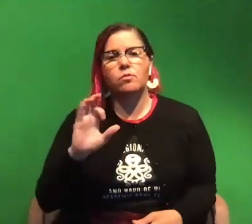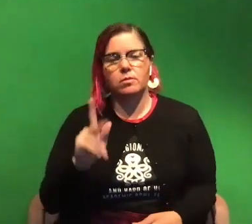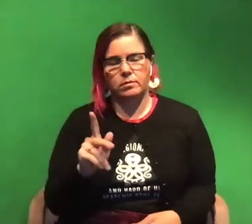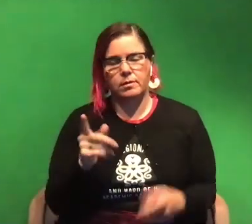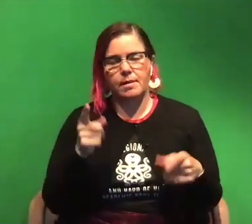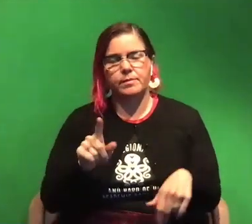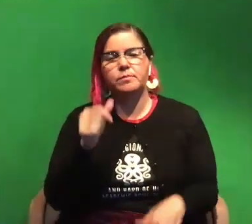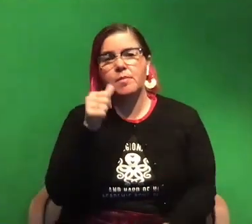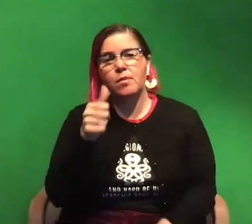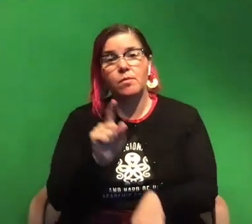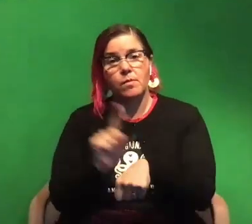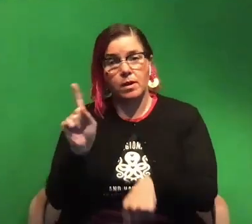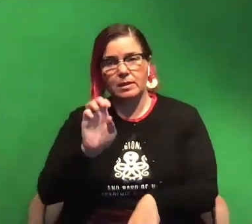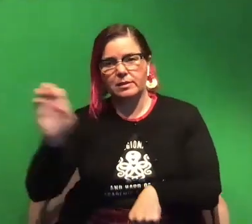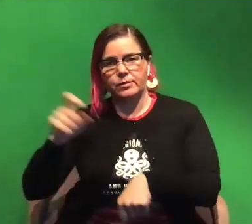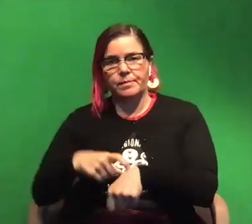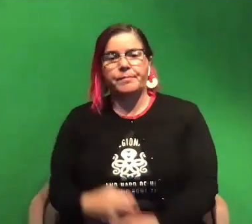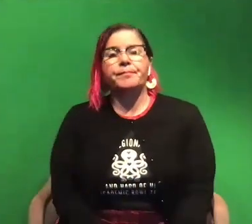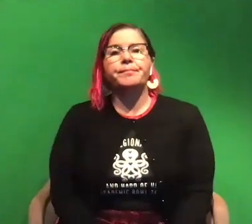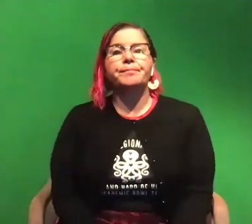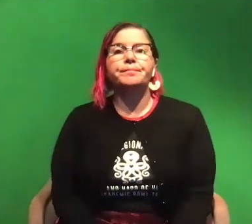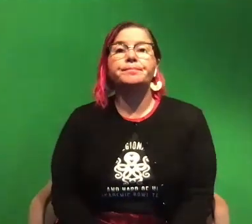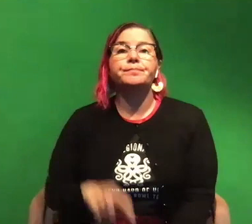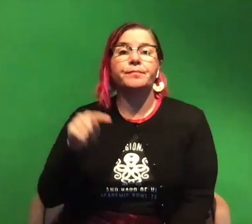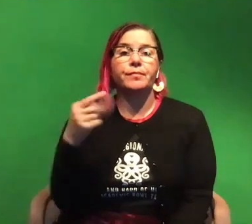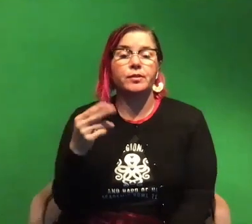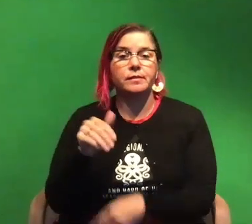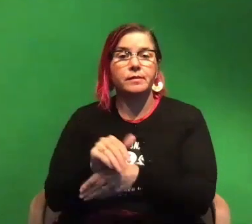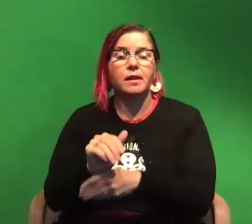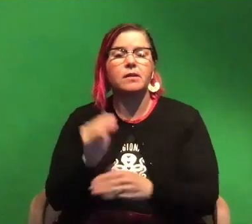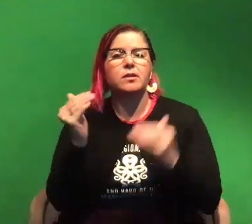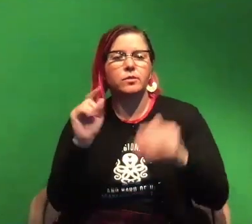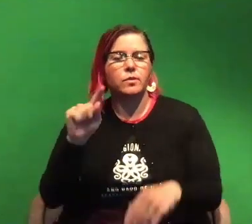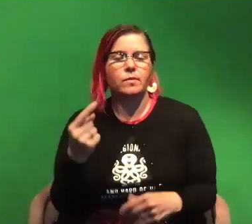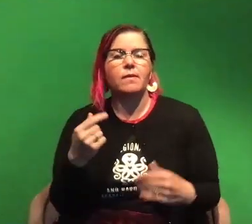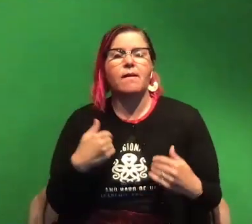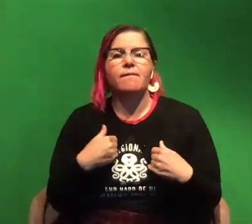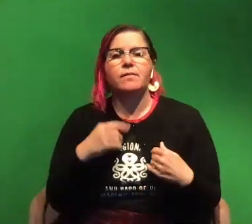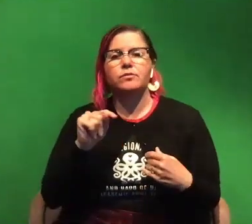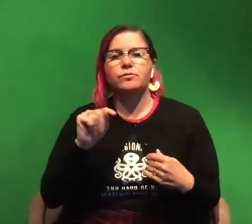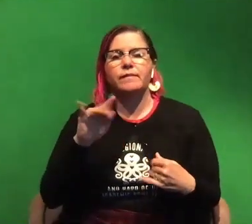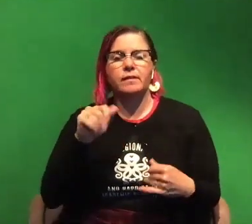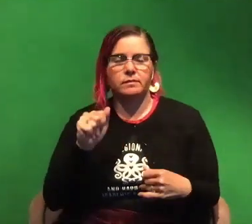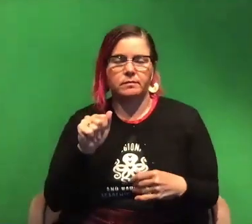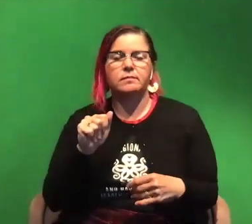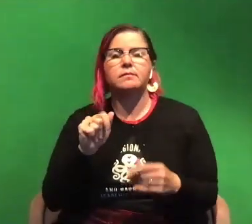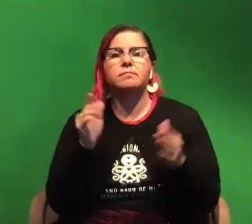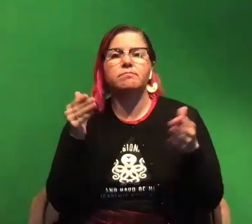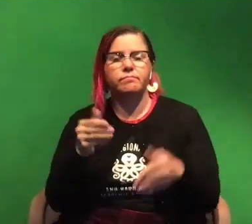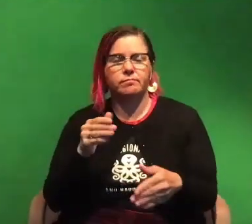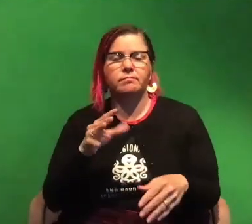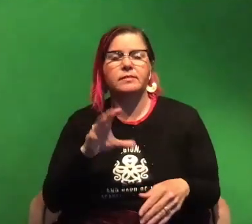happening tomorrow at 1 p.m. Eastern. On Thursday night for adults, we're doing trivia all about